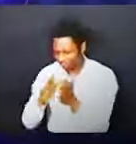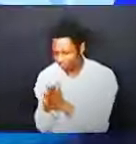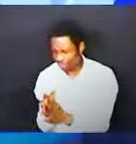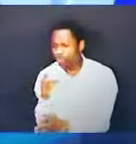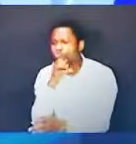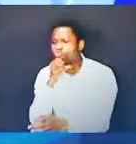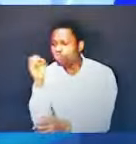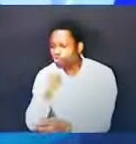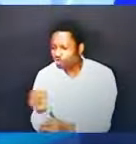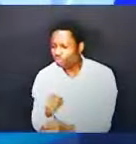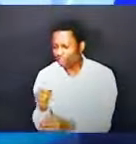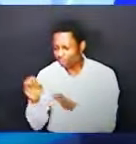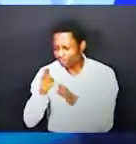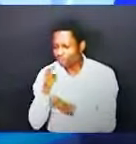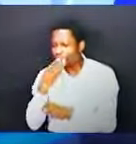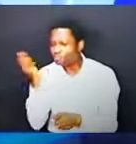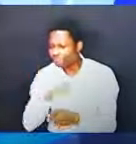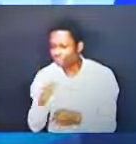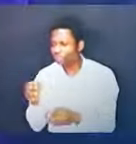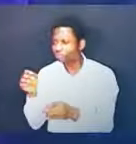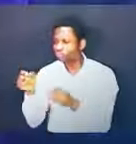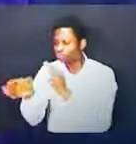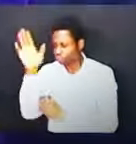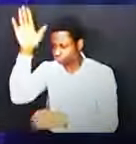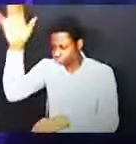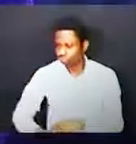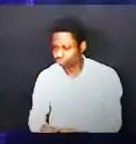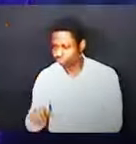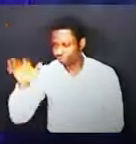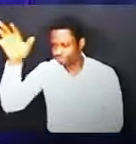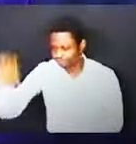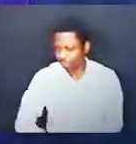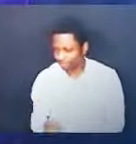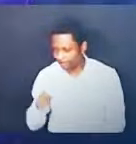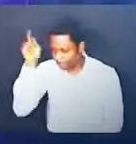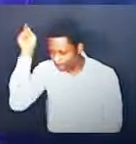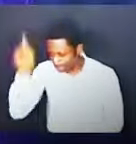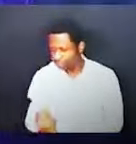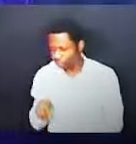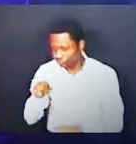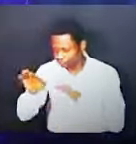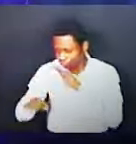Abraham, I said, my friend, come walk before me and be perfect. Sit down for bra.